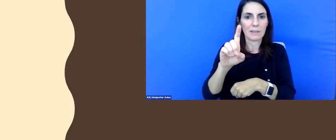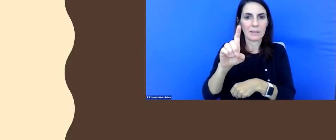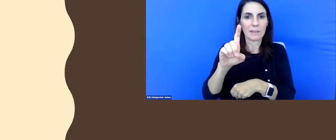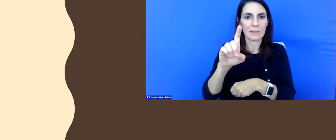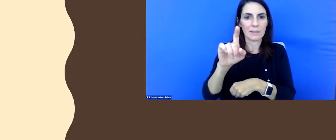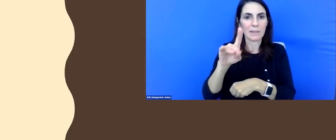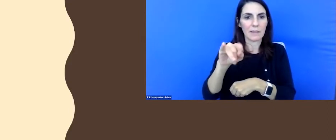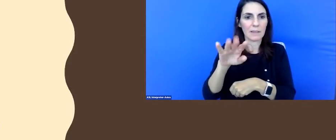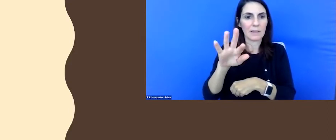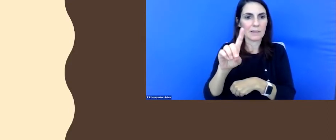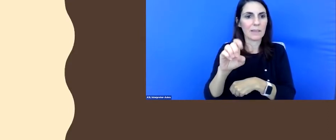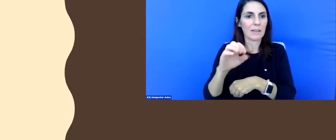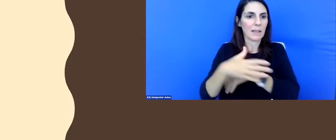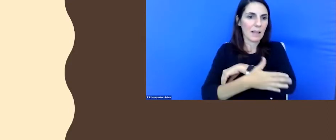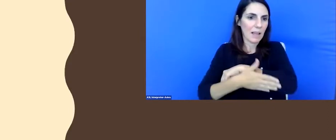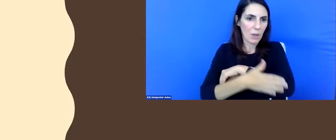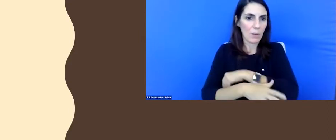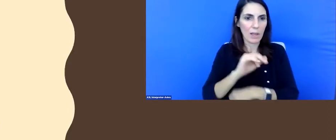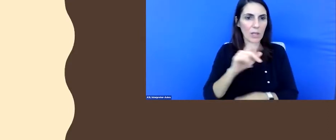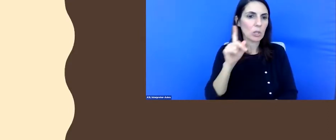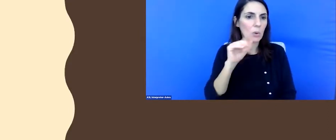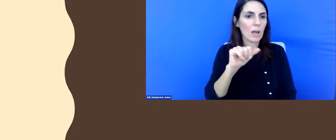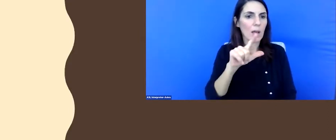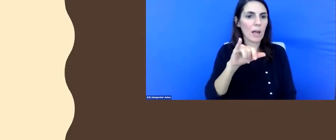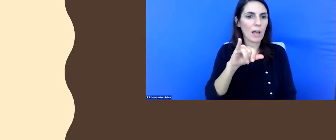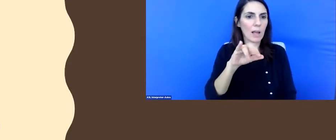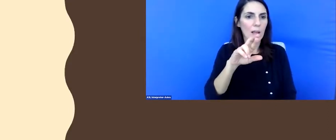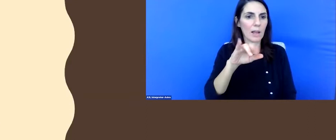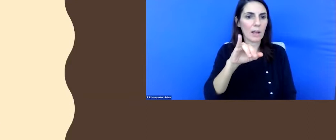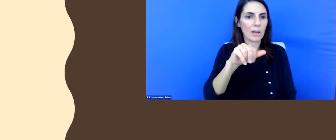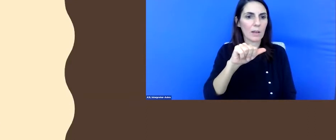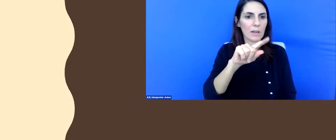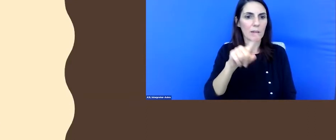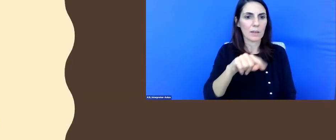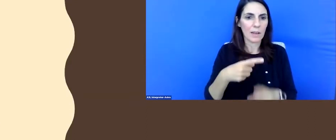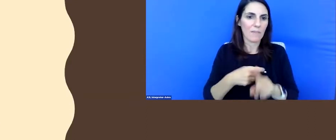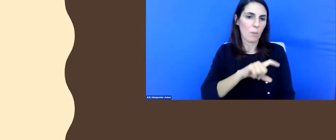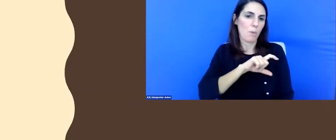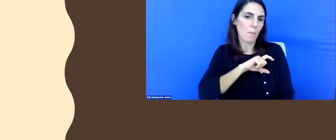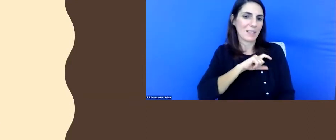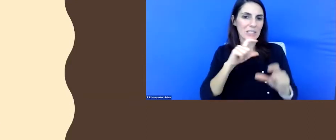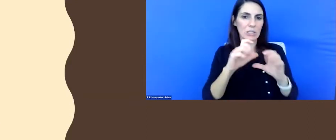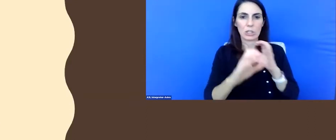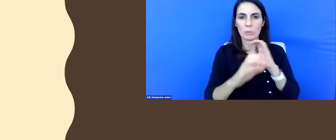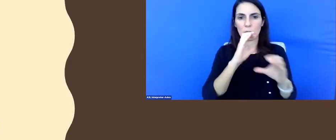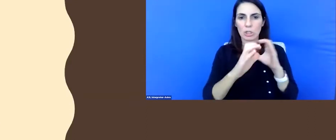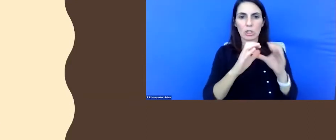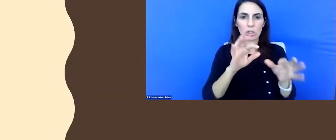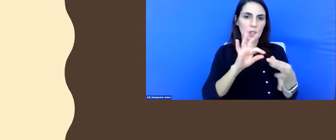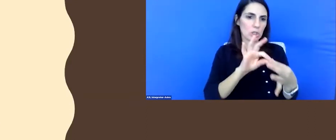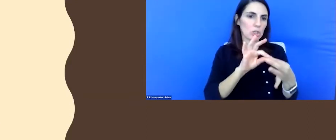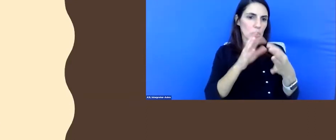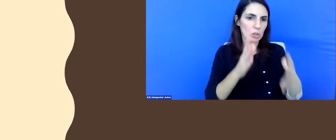And you're going to hear the voice of Ali Riaz from the Police Communications Coordinator